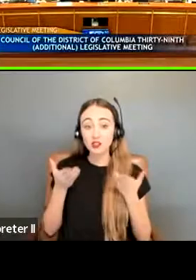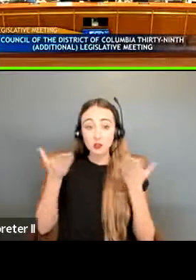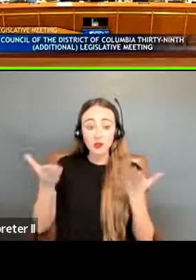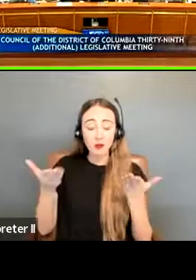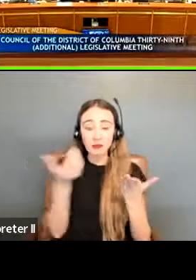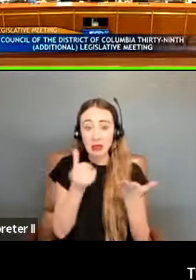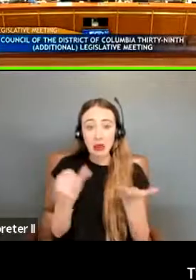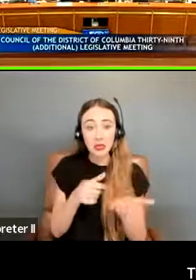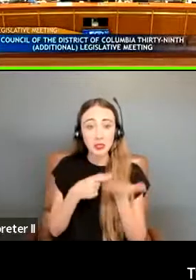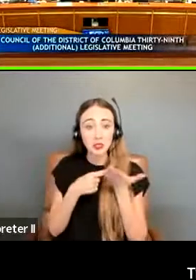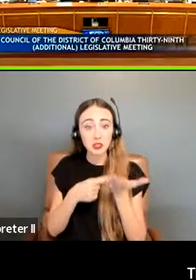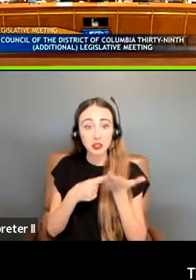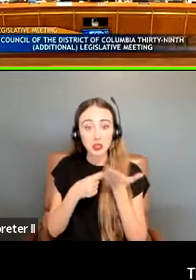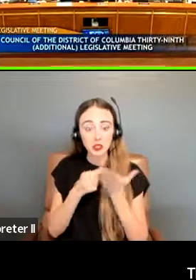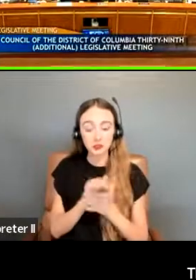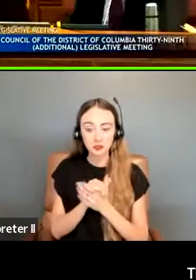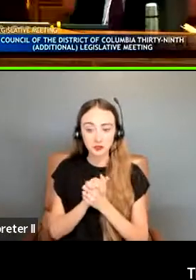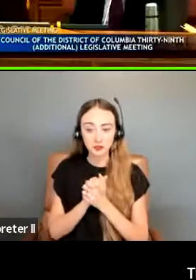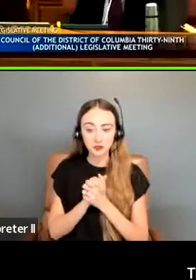discussion?